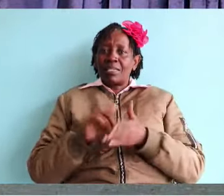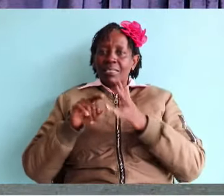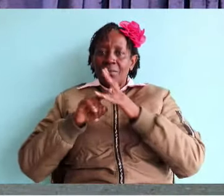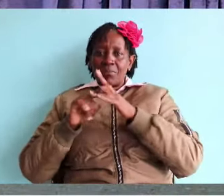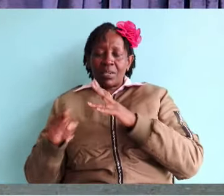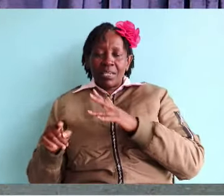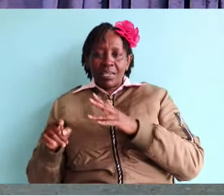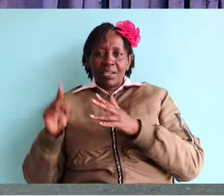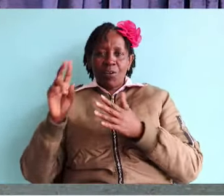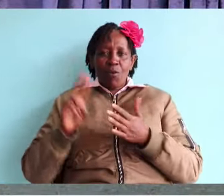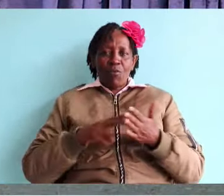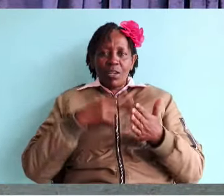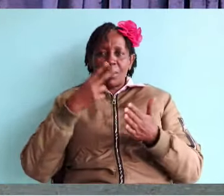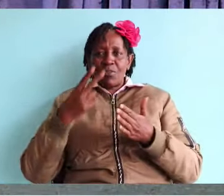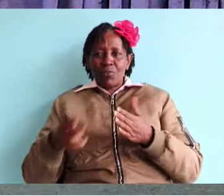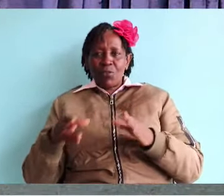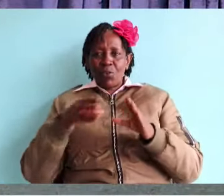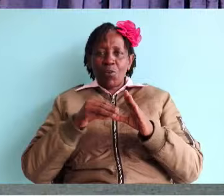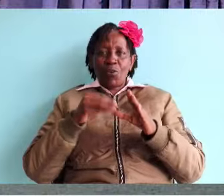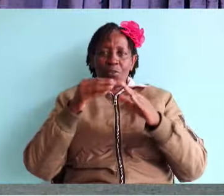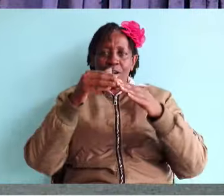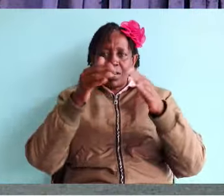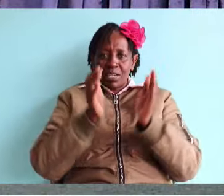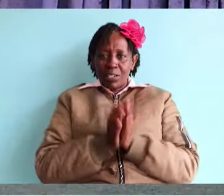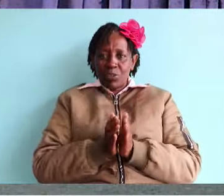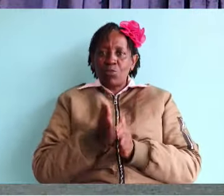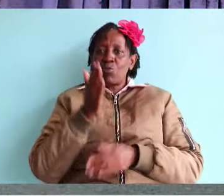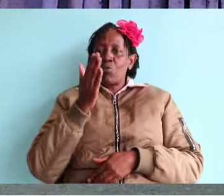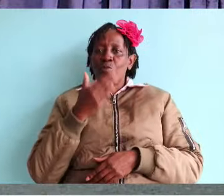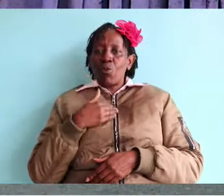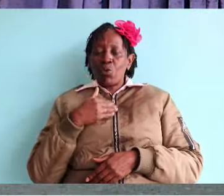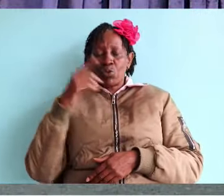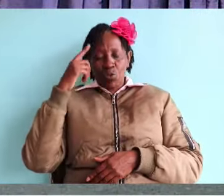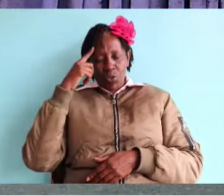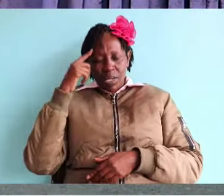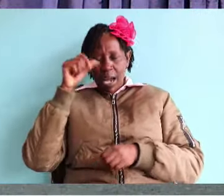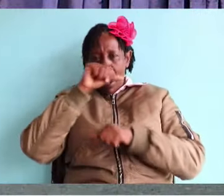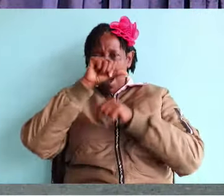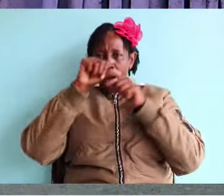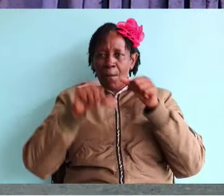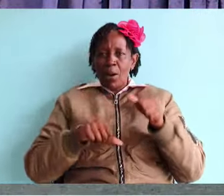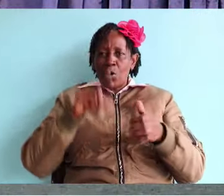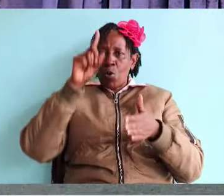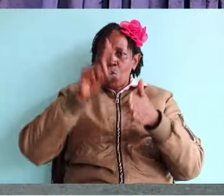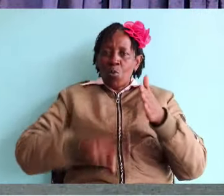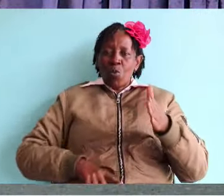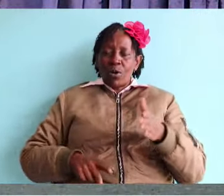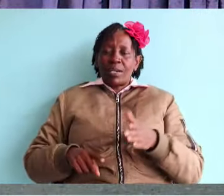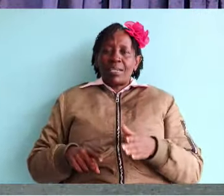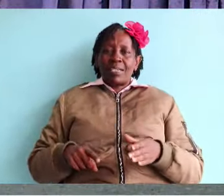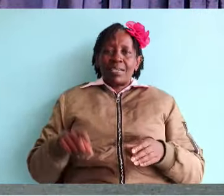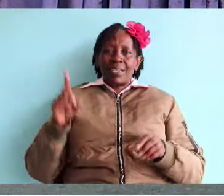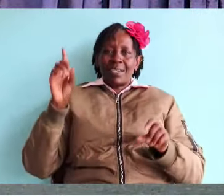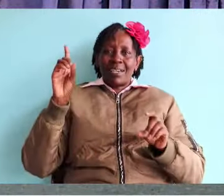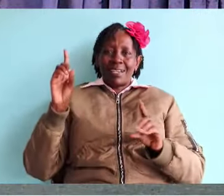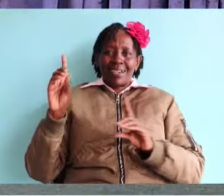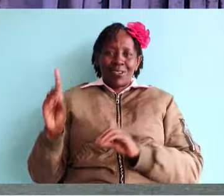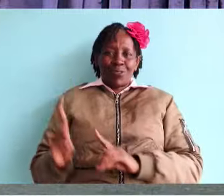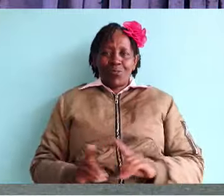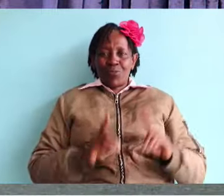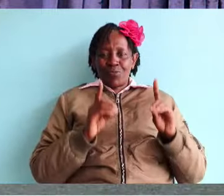the downfall of Gideon. And this is what we want to look at, because what he does is the same thing